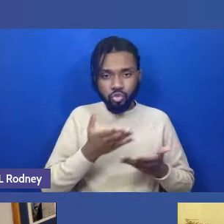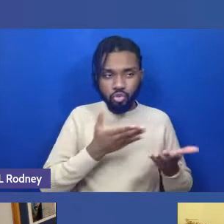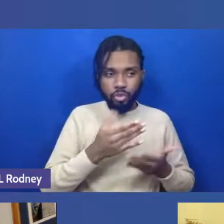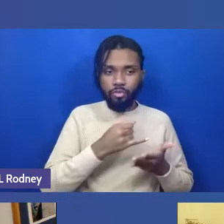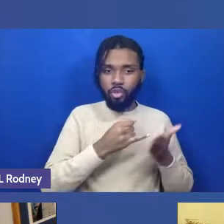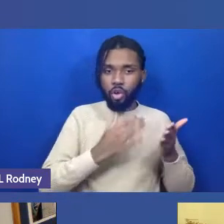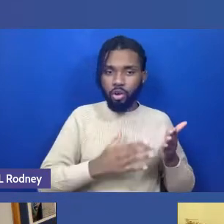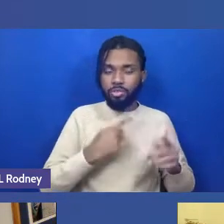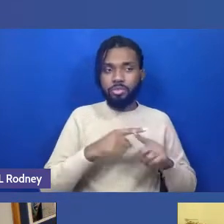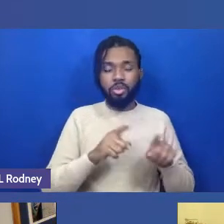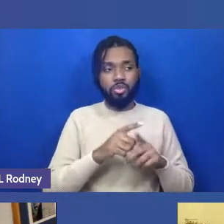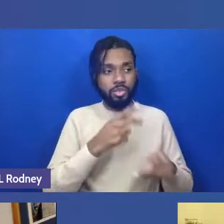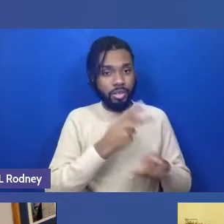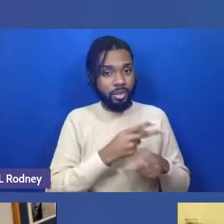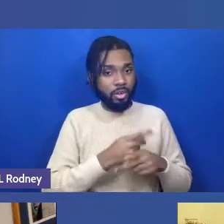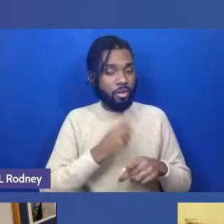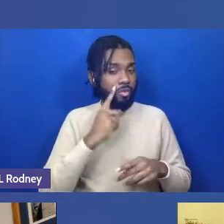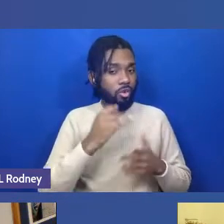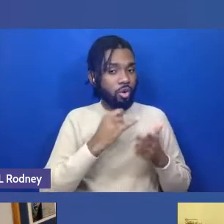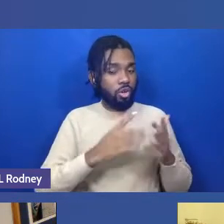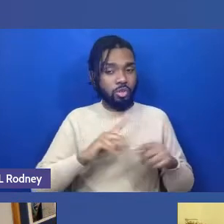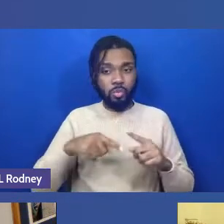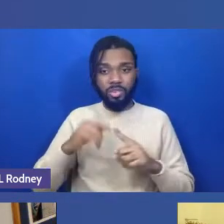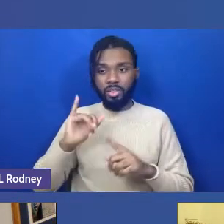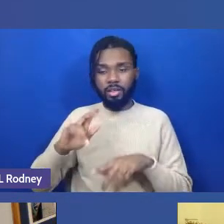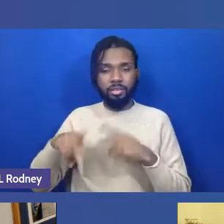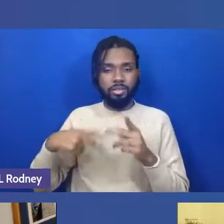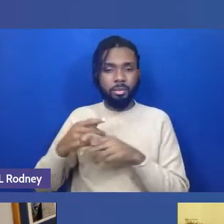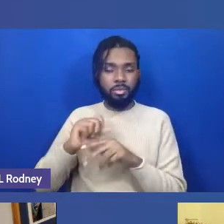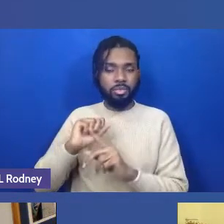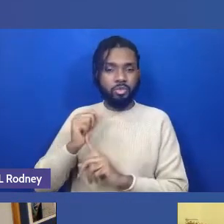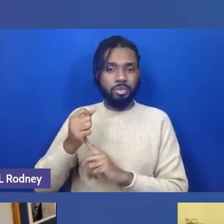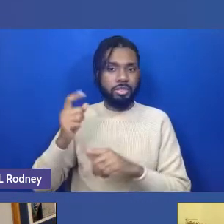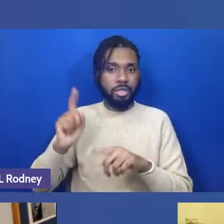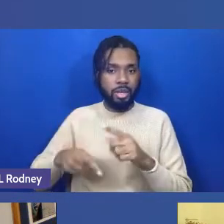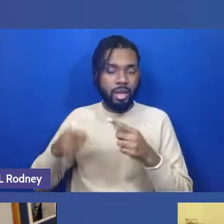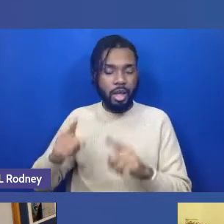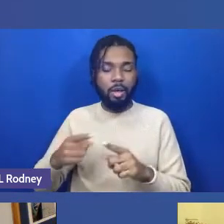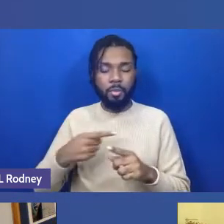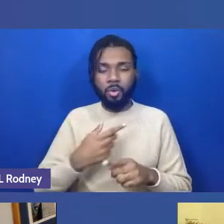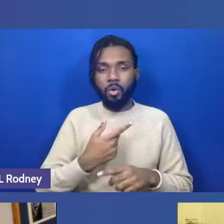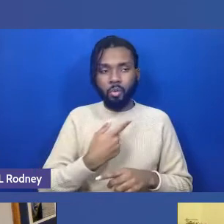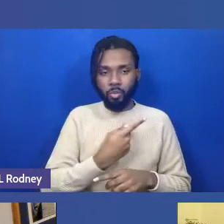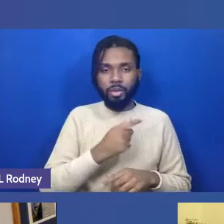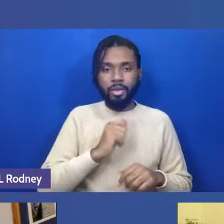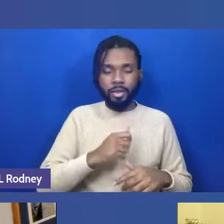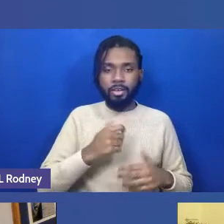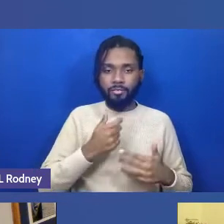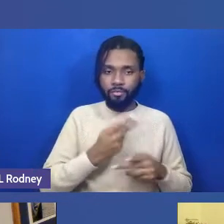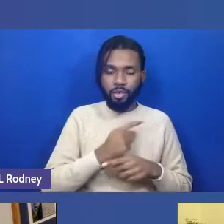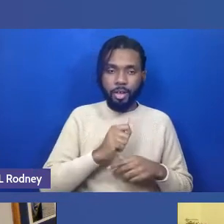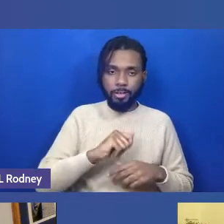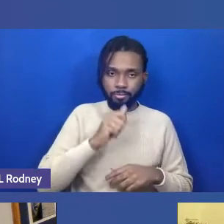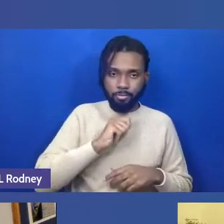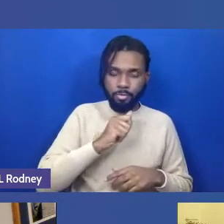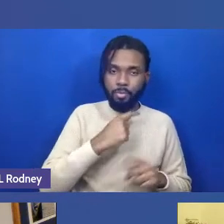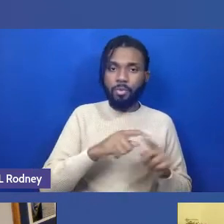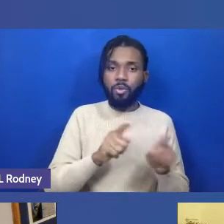when that situation cannot be, that we can get through that situation, and that I can prepare everybody